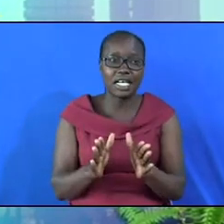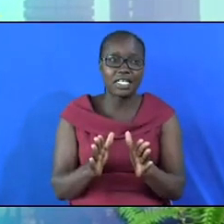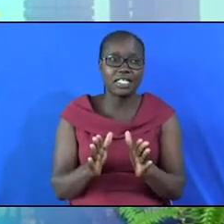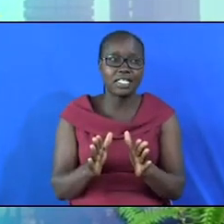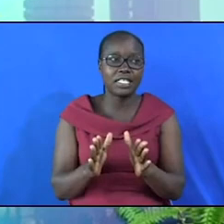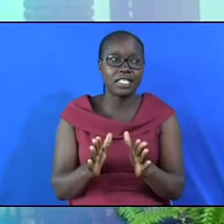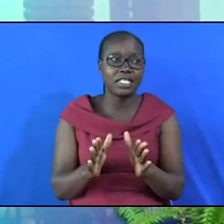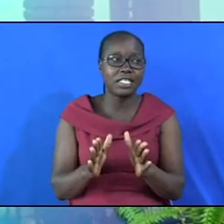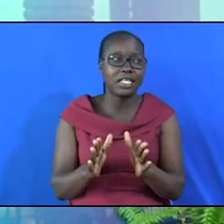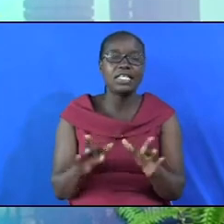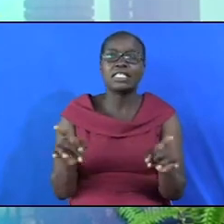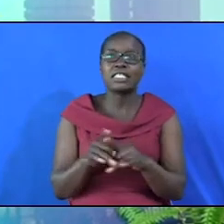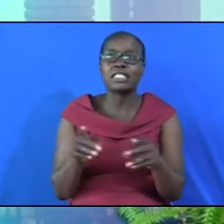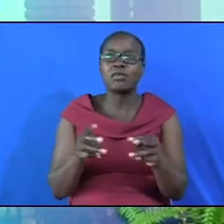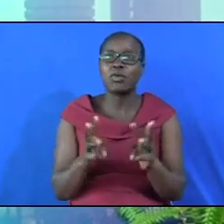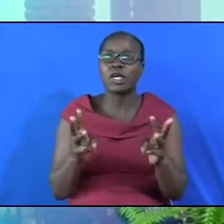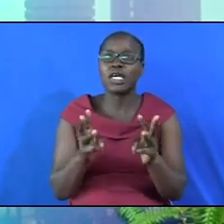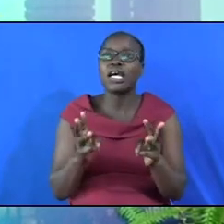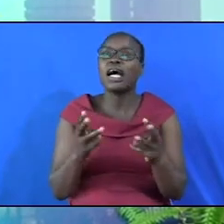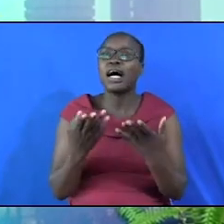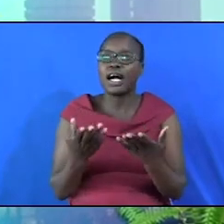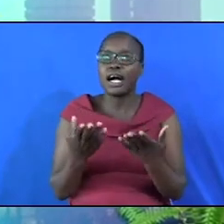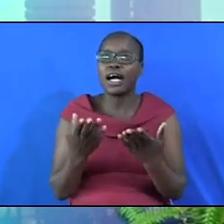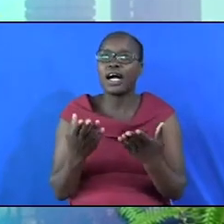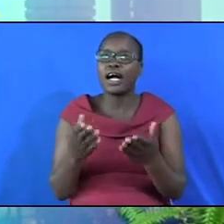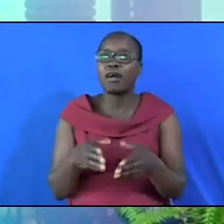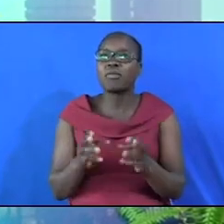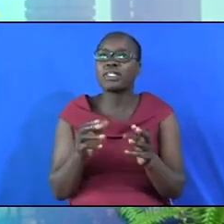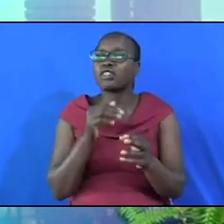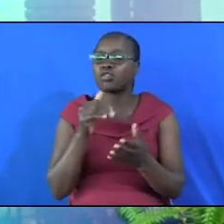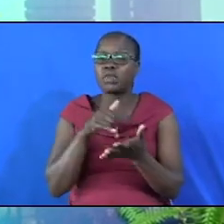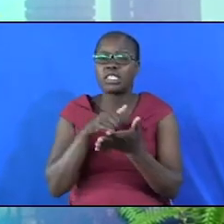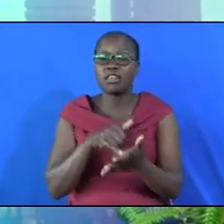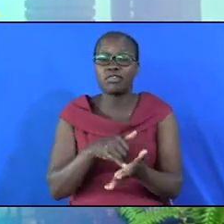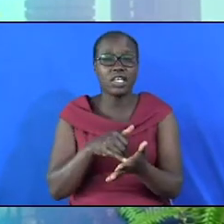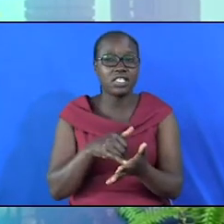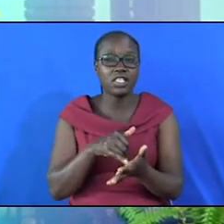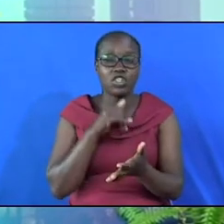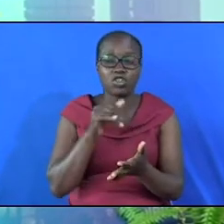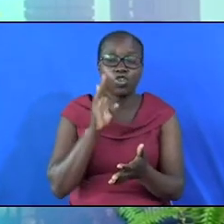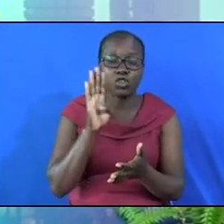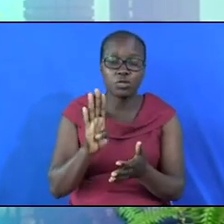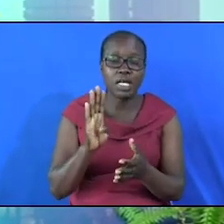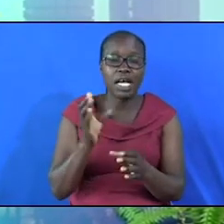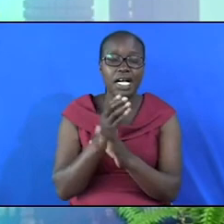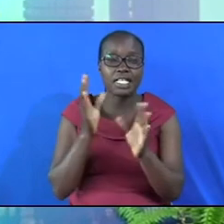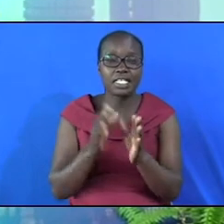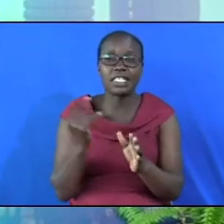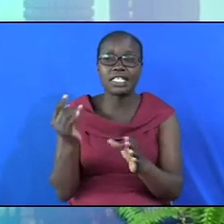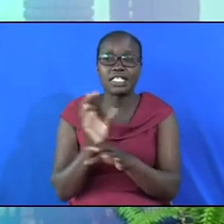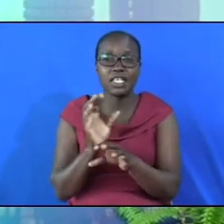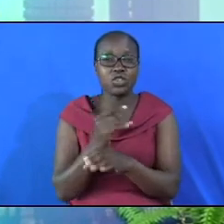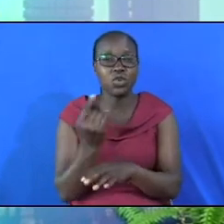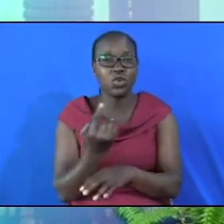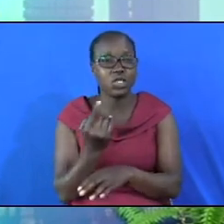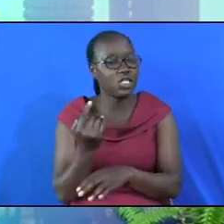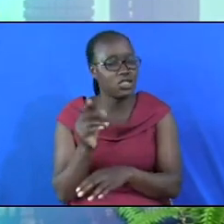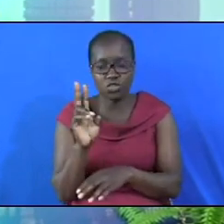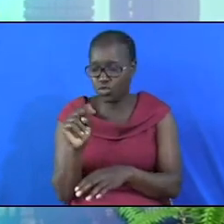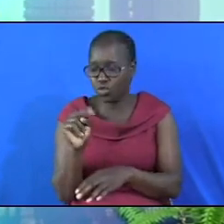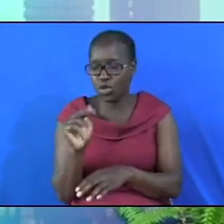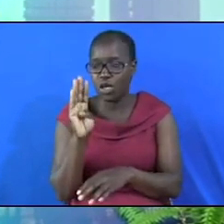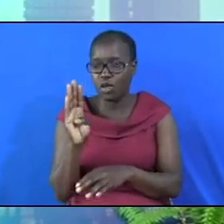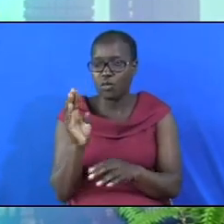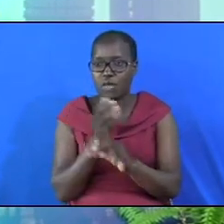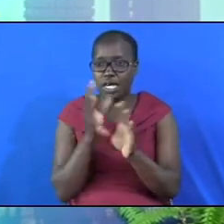the same way you are a Christian back at your home. Are we together? Don't be a Christian in church only. Church only. Be